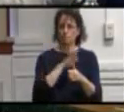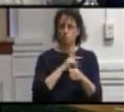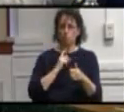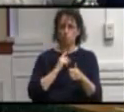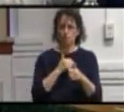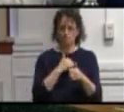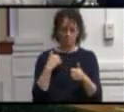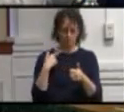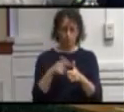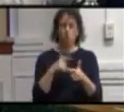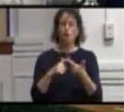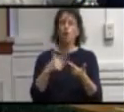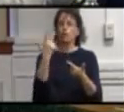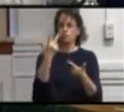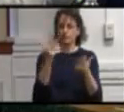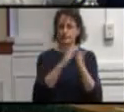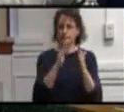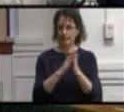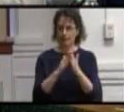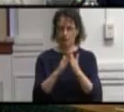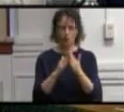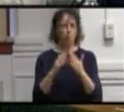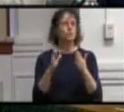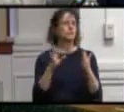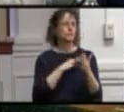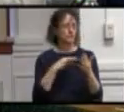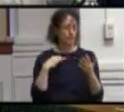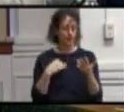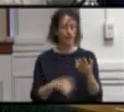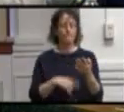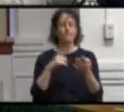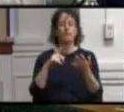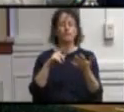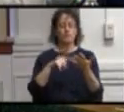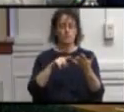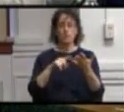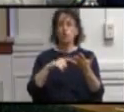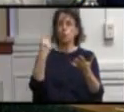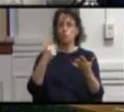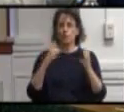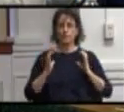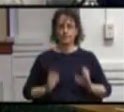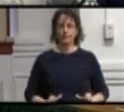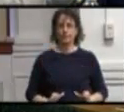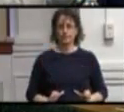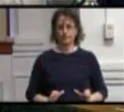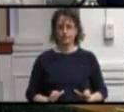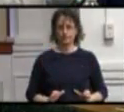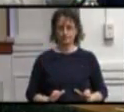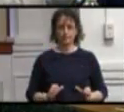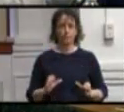employees, and one citizen. So we have a five-member working group whose role will be to